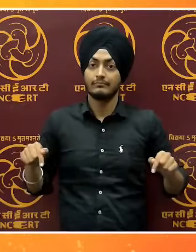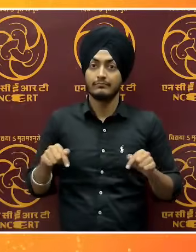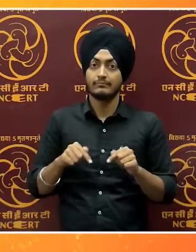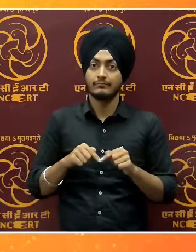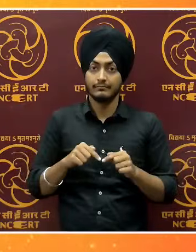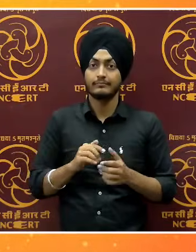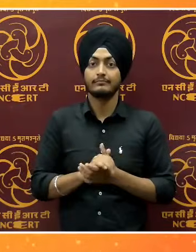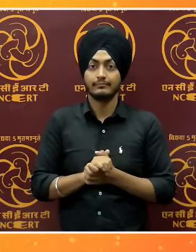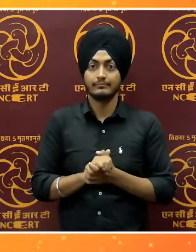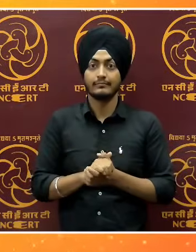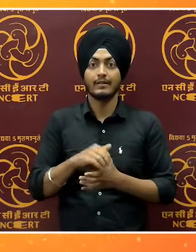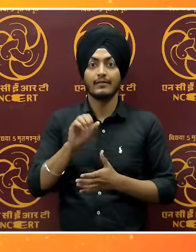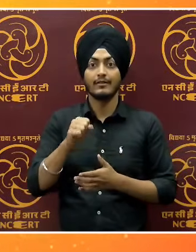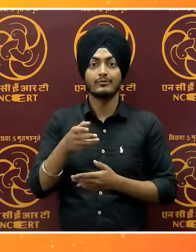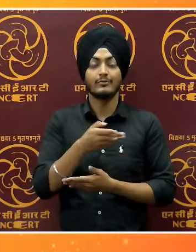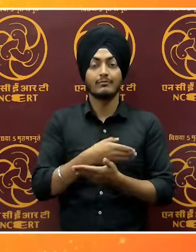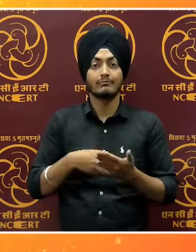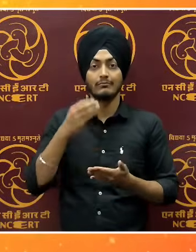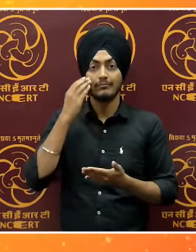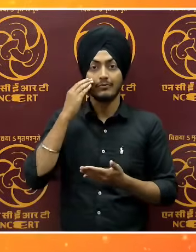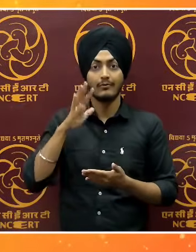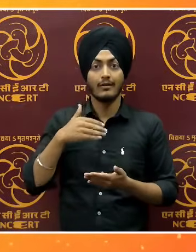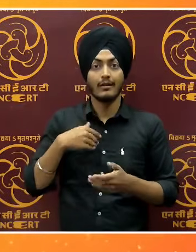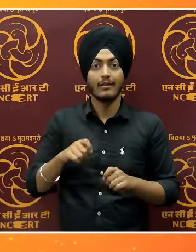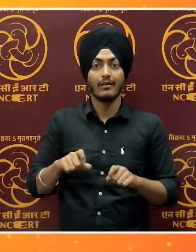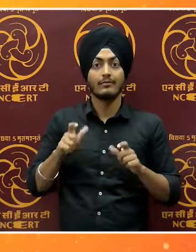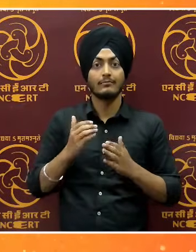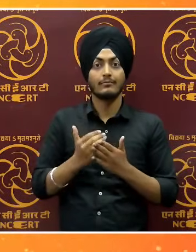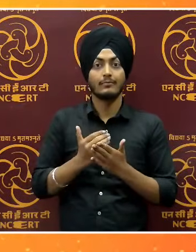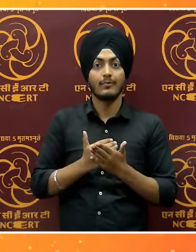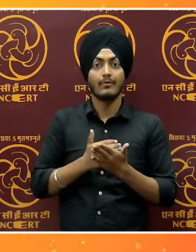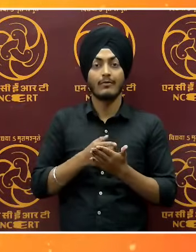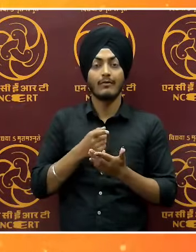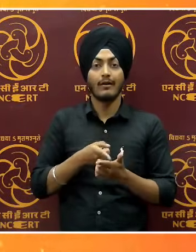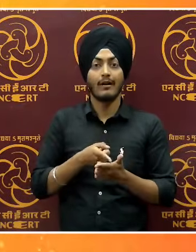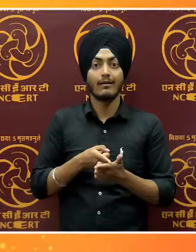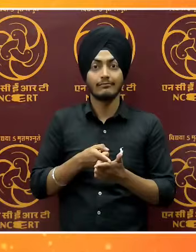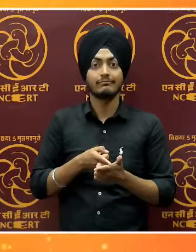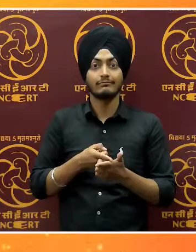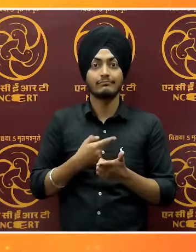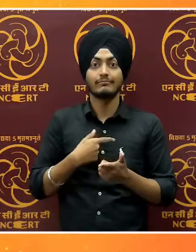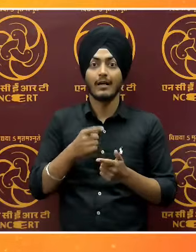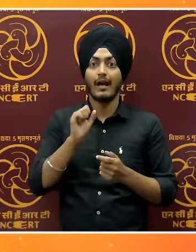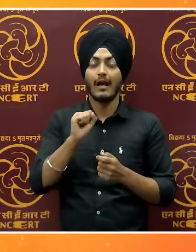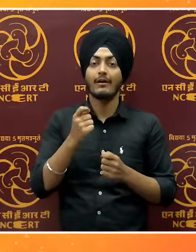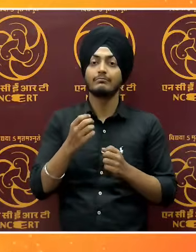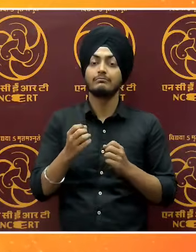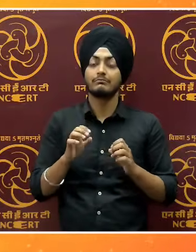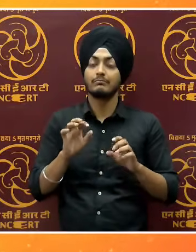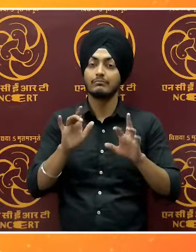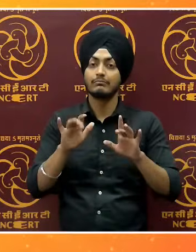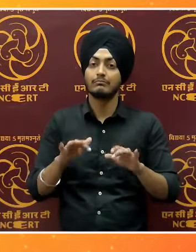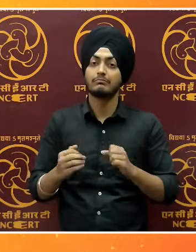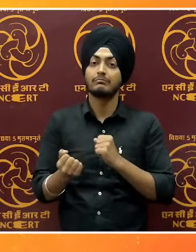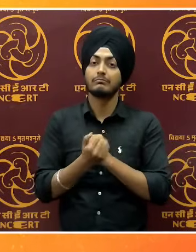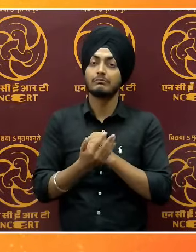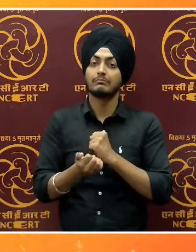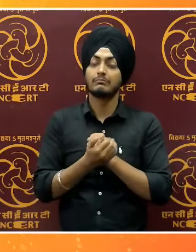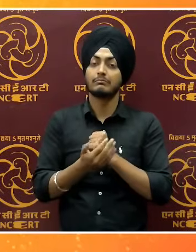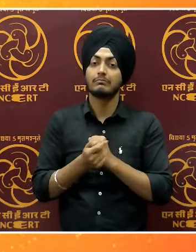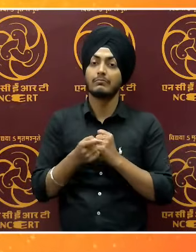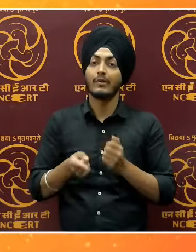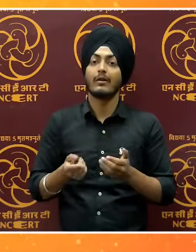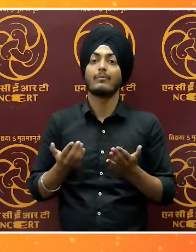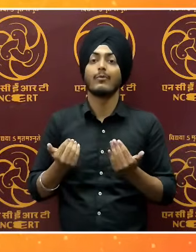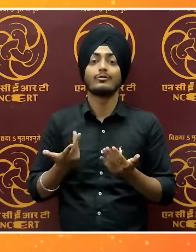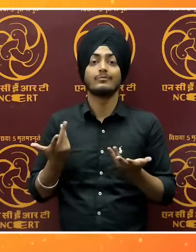dth.class10@ciet.nic.in. And yes, as you all know, this session of ours is live and interactive. So, you can also drop your comments, your queries or any of your